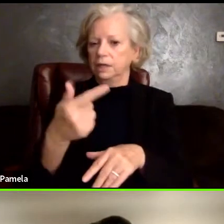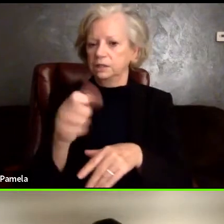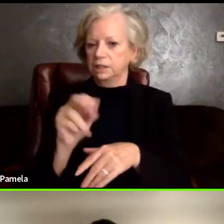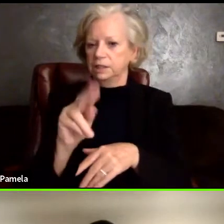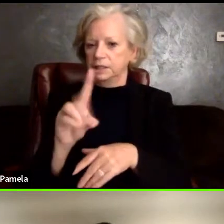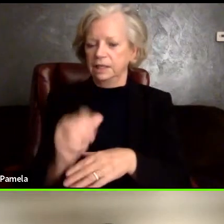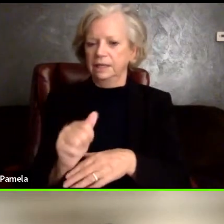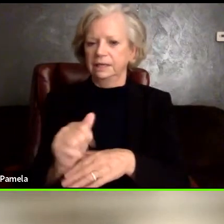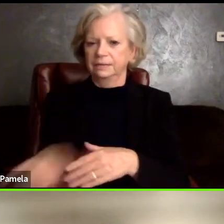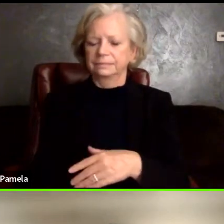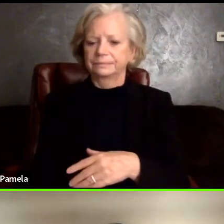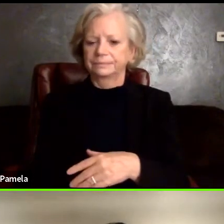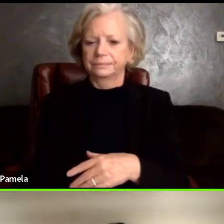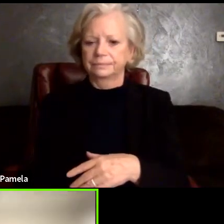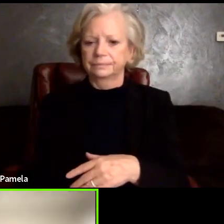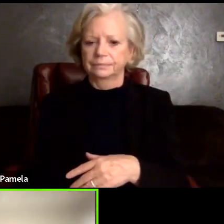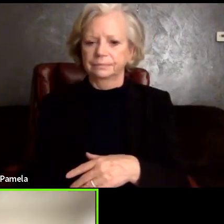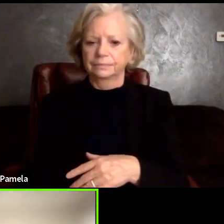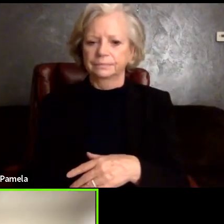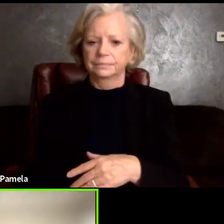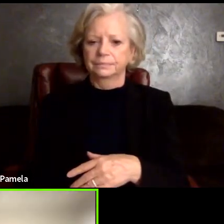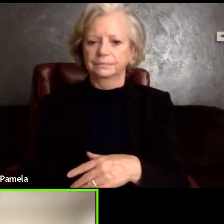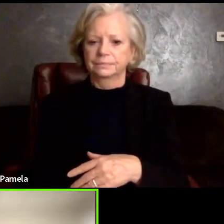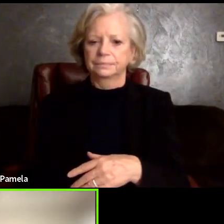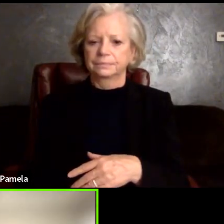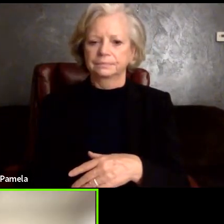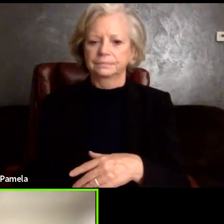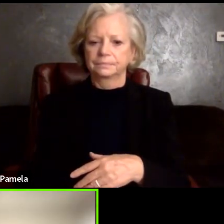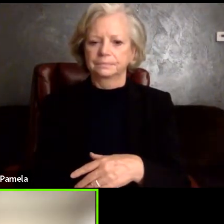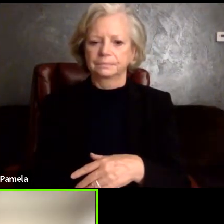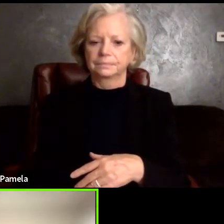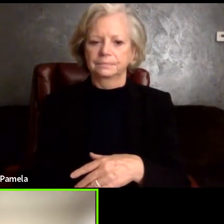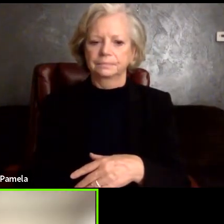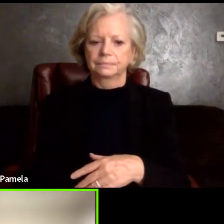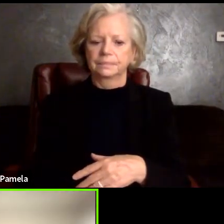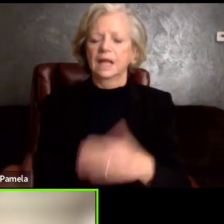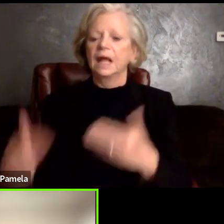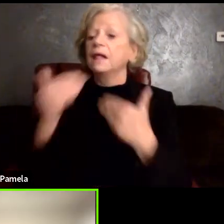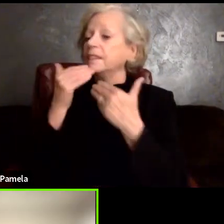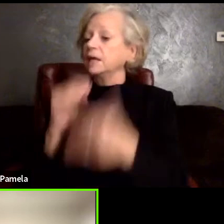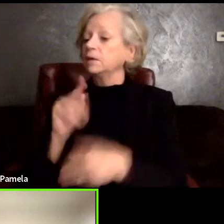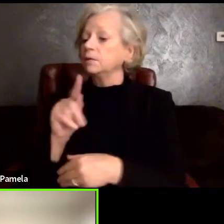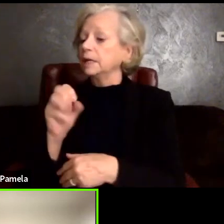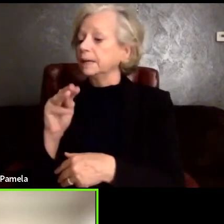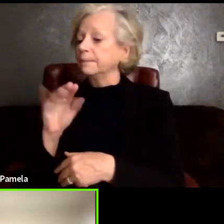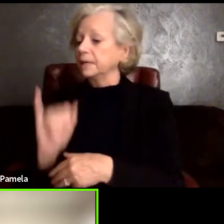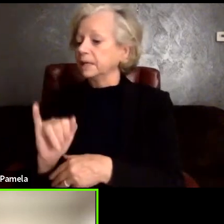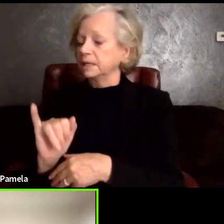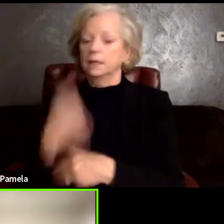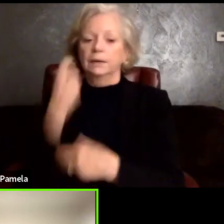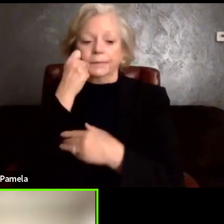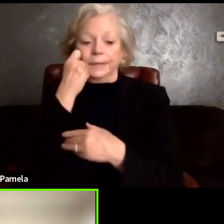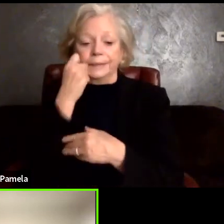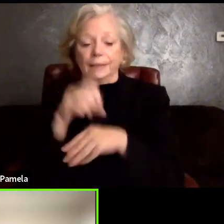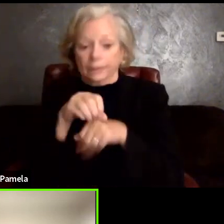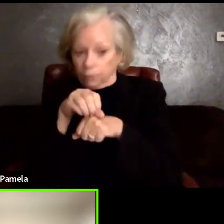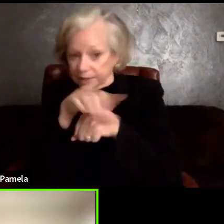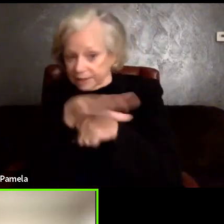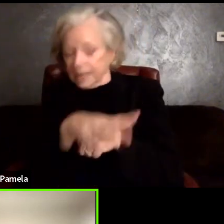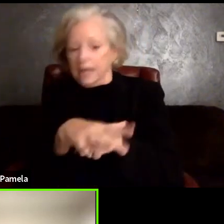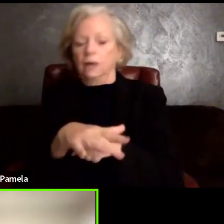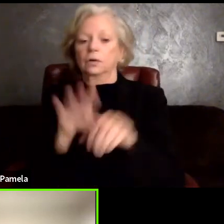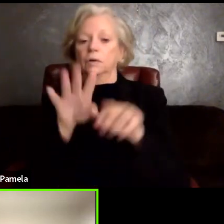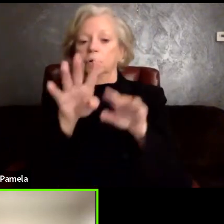Yes, thanks, Kimmy. I think we sent out a survey, and that's still available for all of